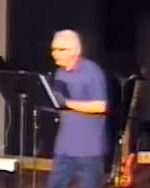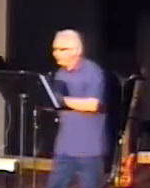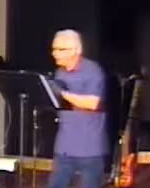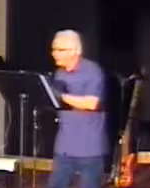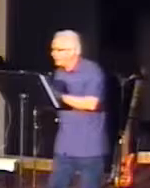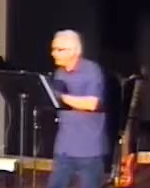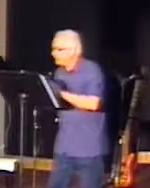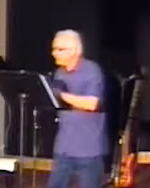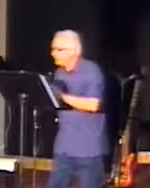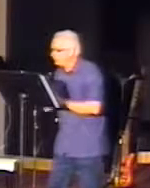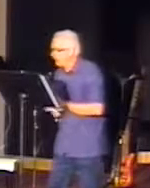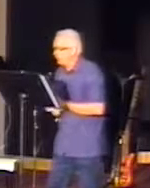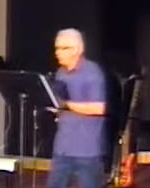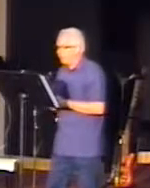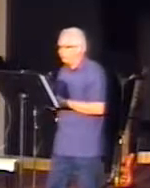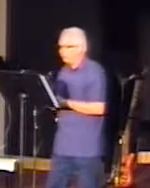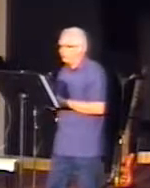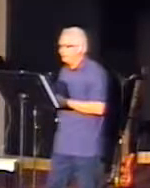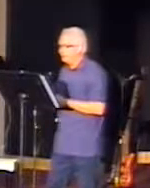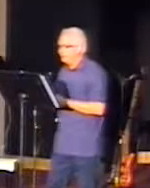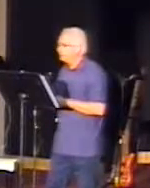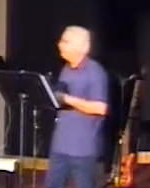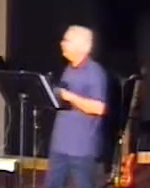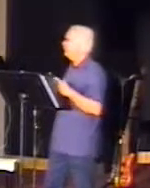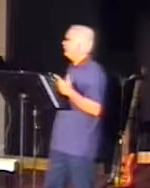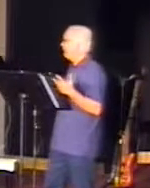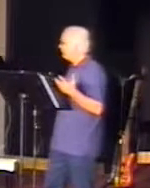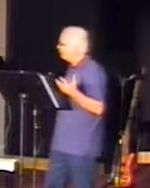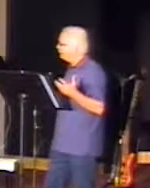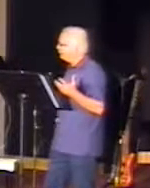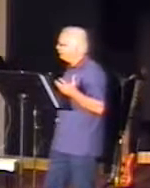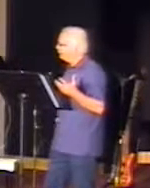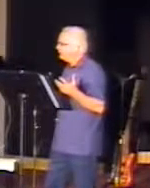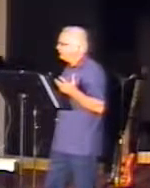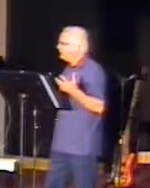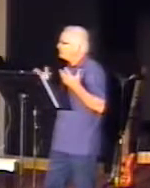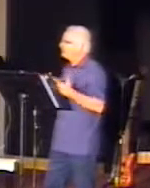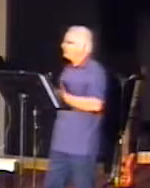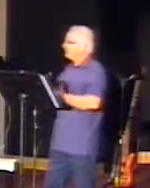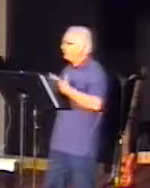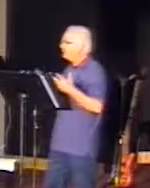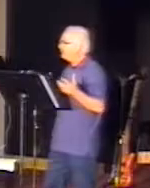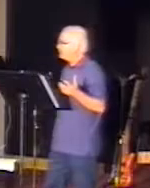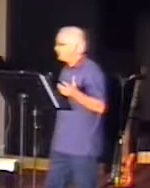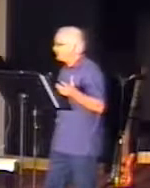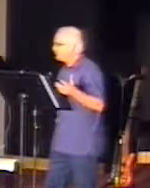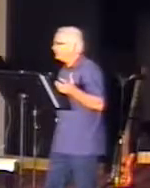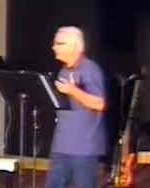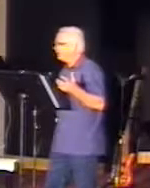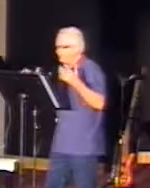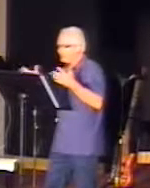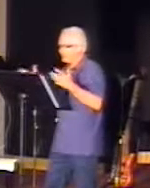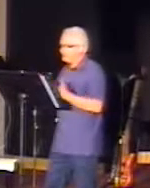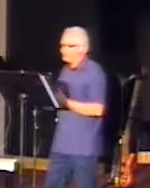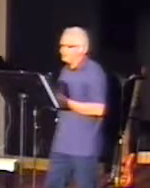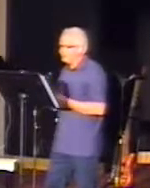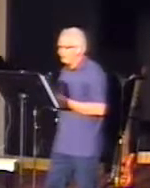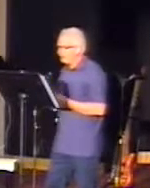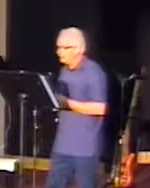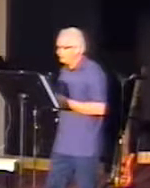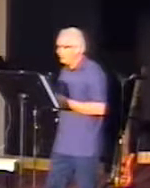they heard the sound of the Lord God walking in the garden in the cool of the day. And this is after they hid themselves because they